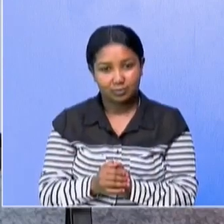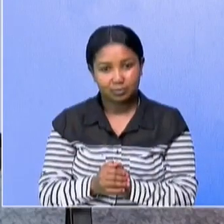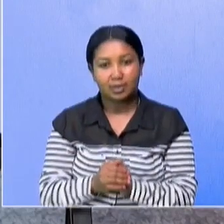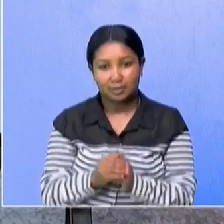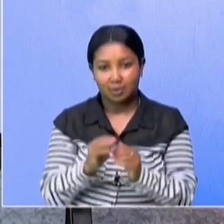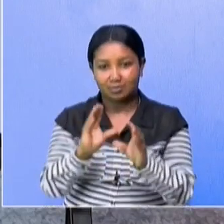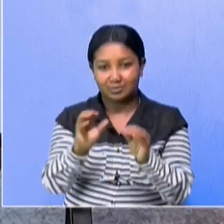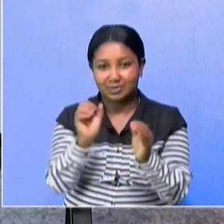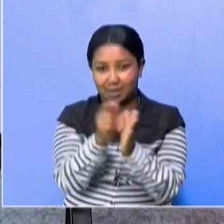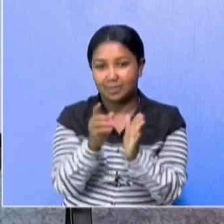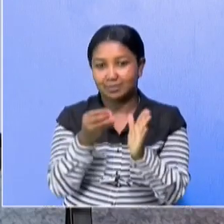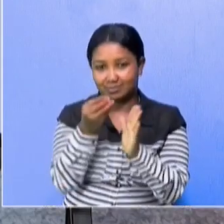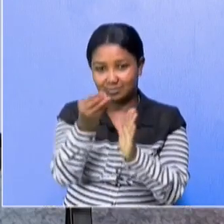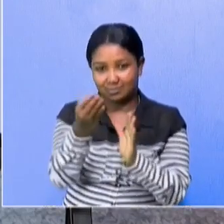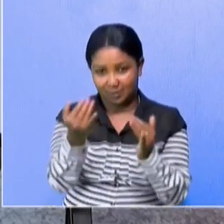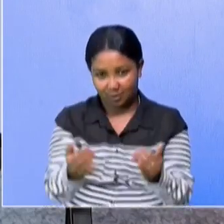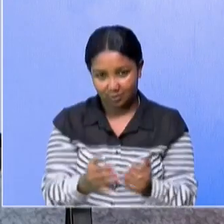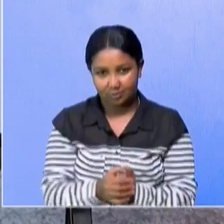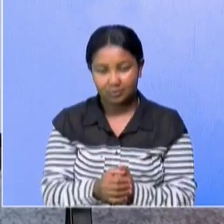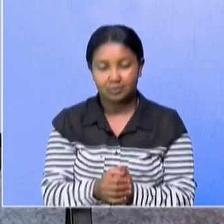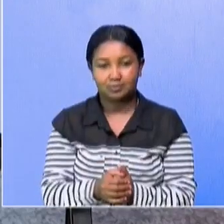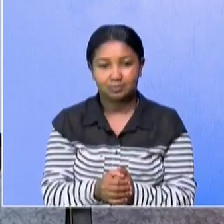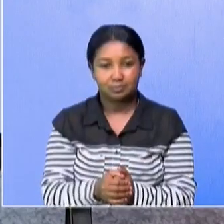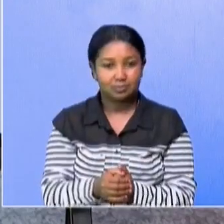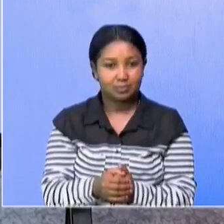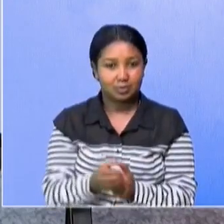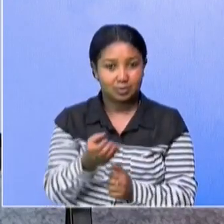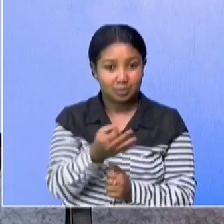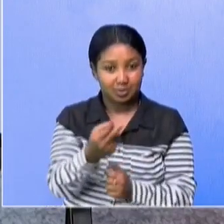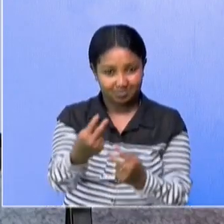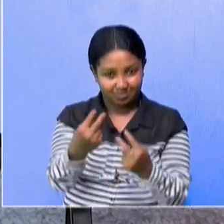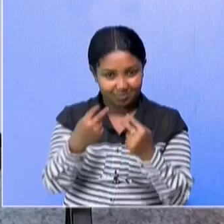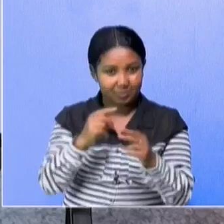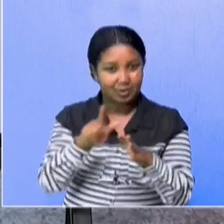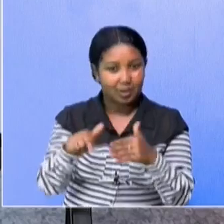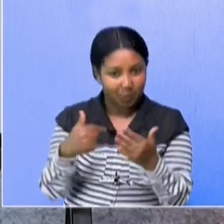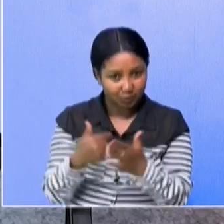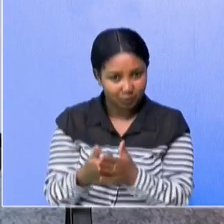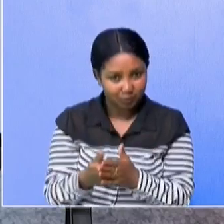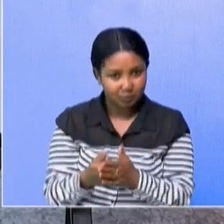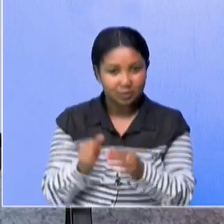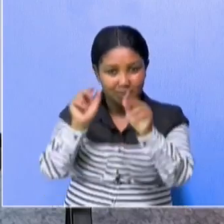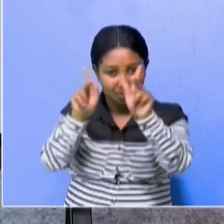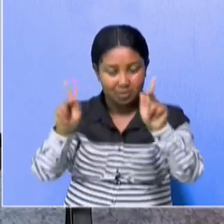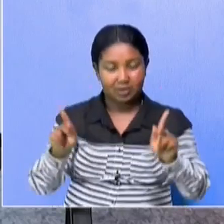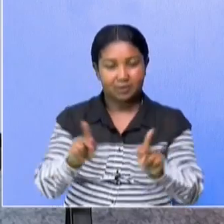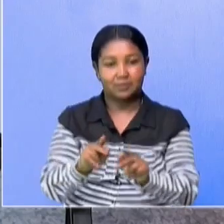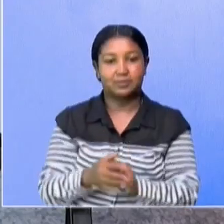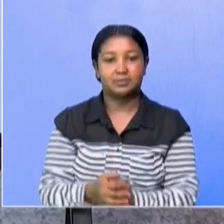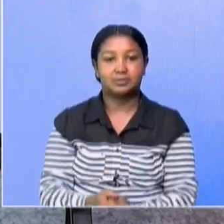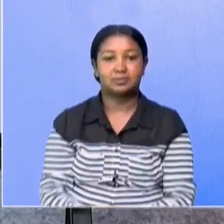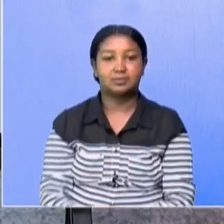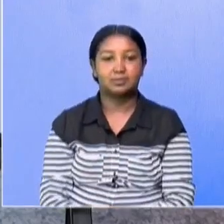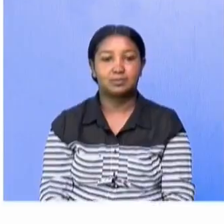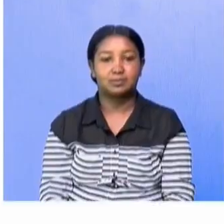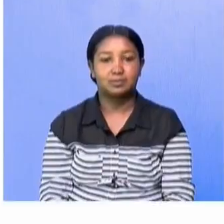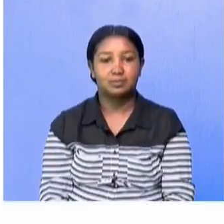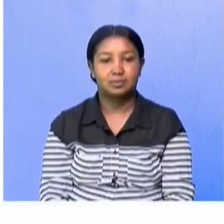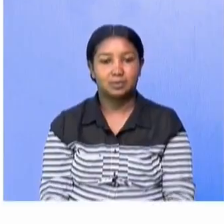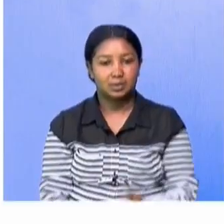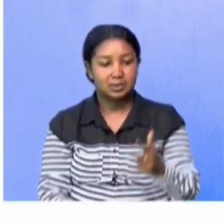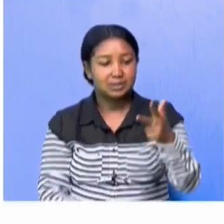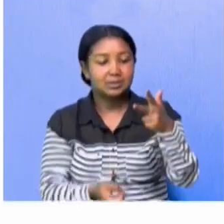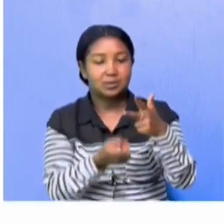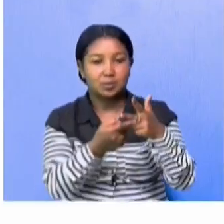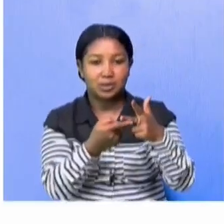give you some sample examples here now. So listen very carefully about these paragraphs. And the other one is, come